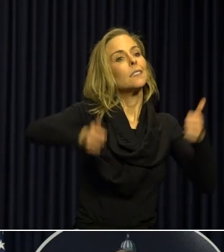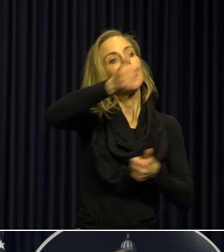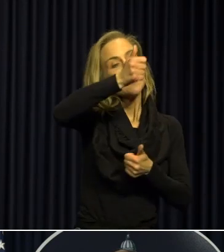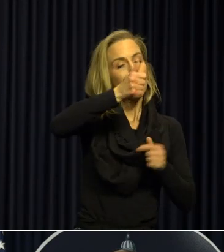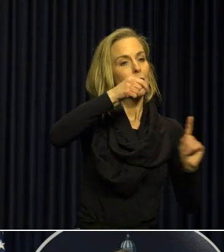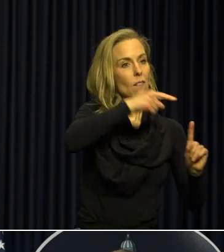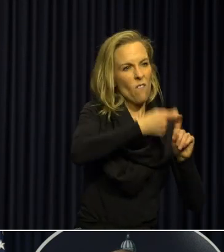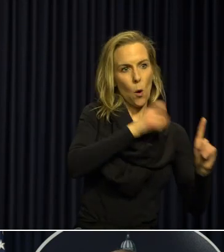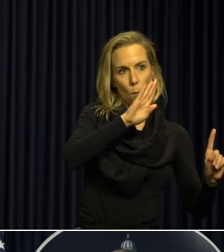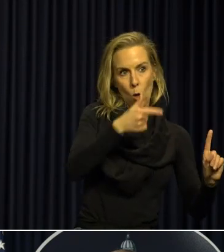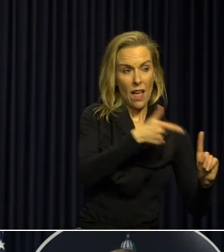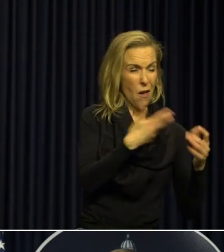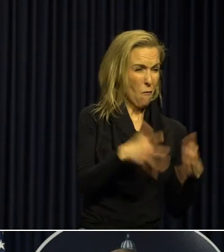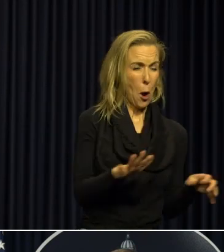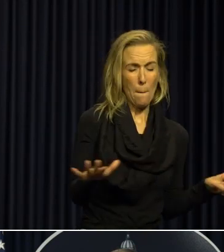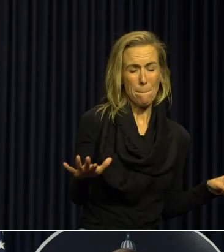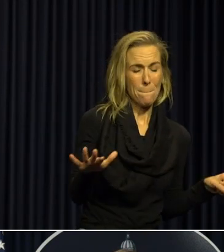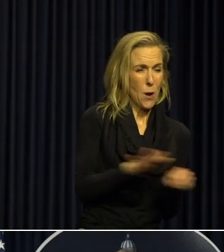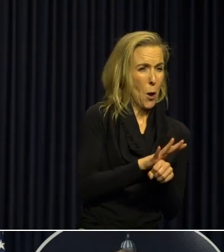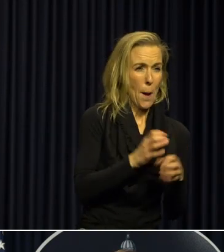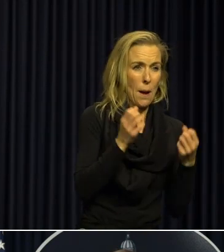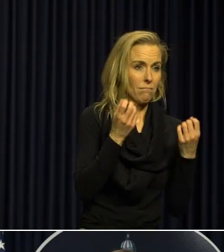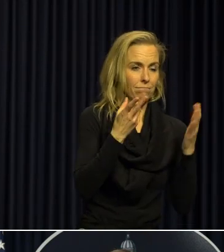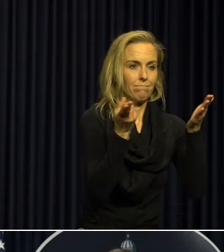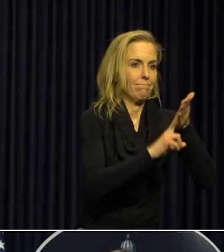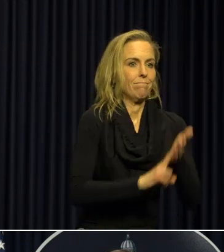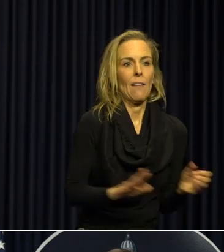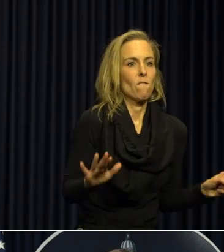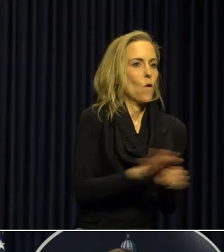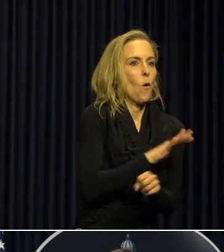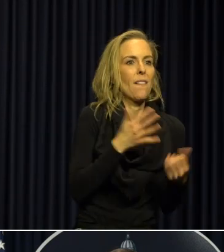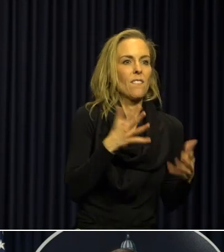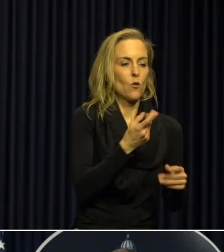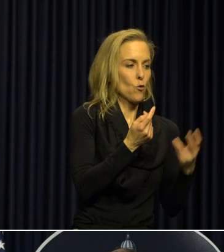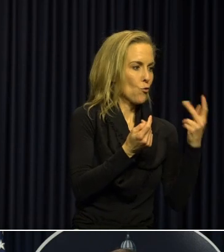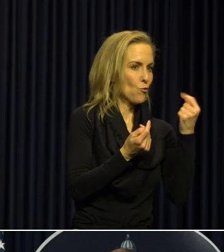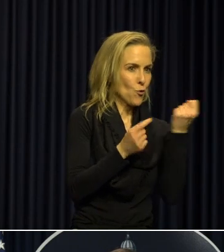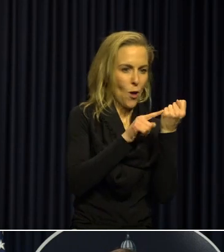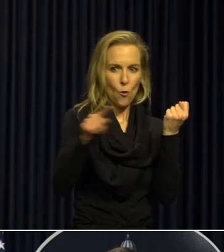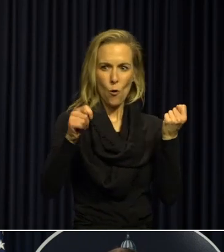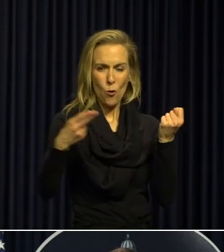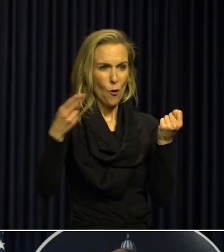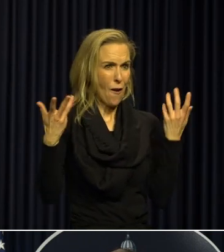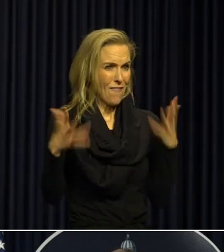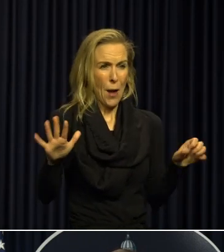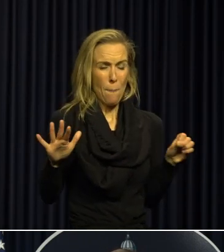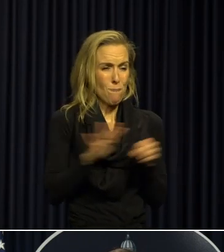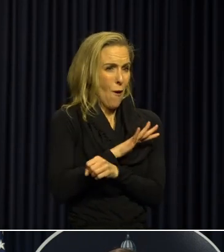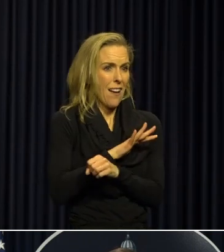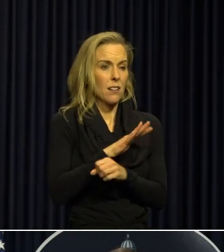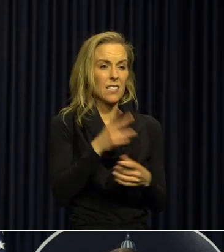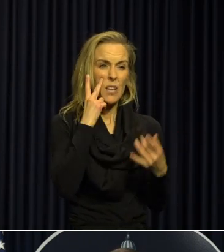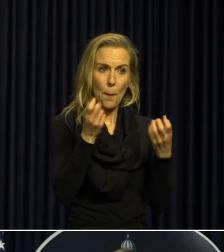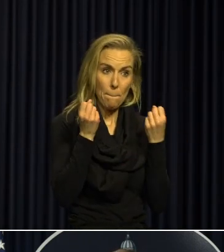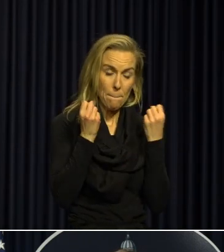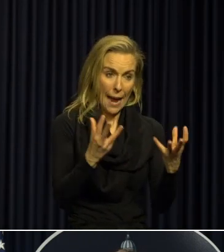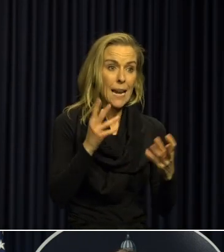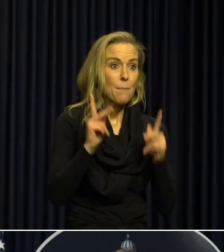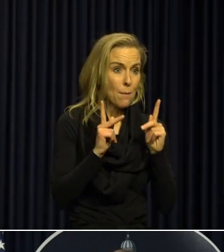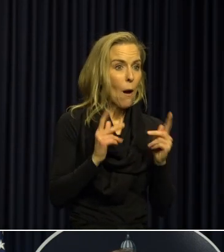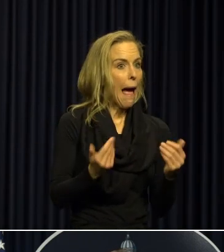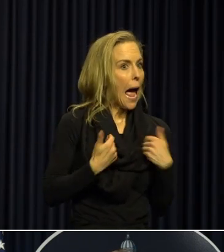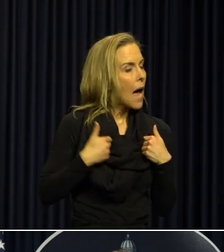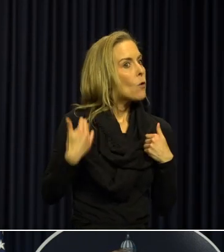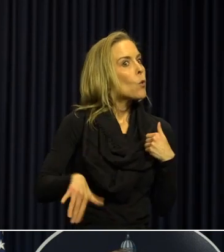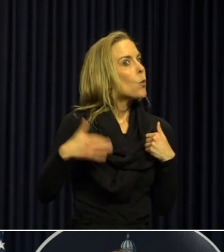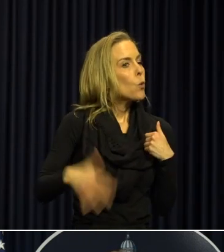are already fully booked Tuesday through Thursday, and they're seeing a significant number of cases, and we want to be there for them.